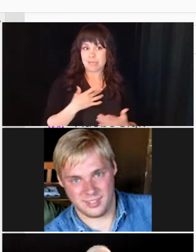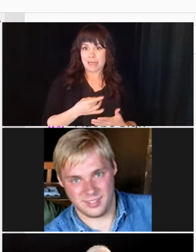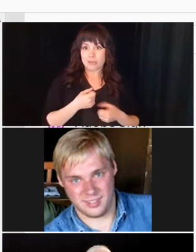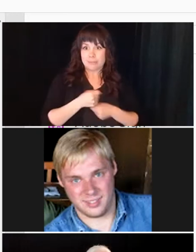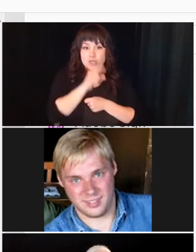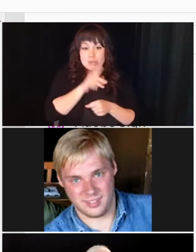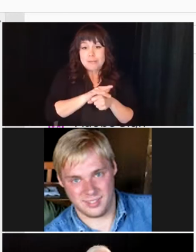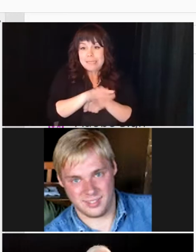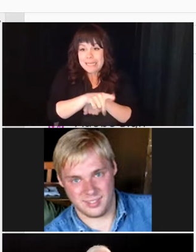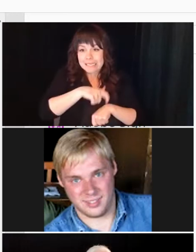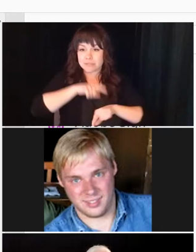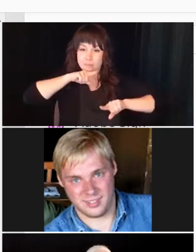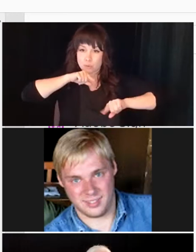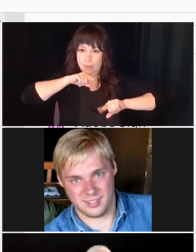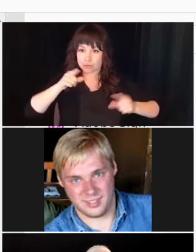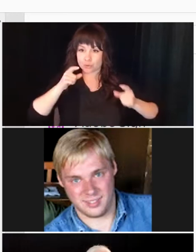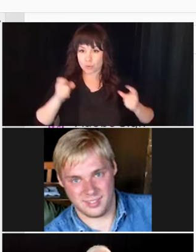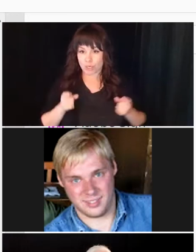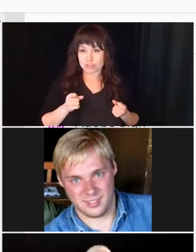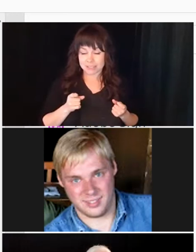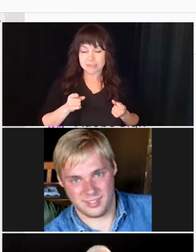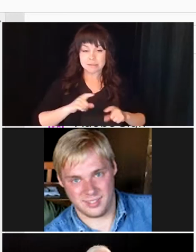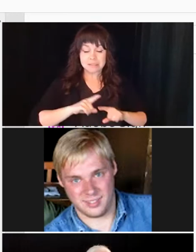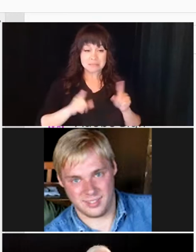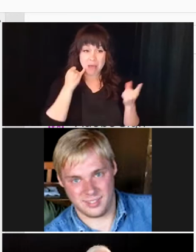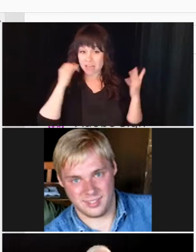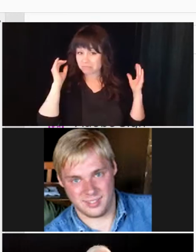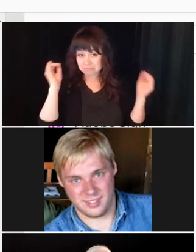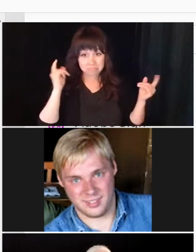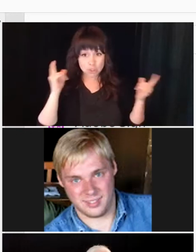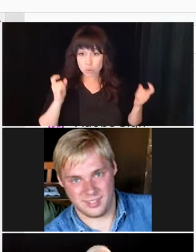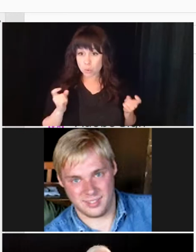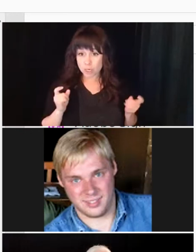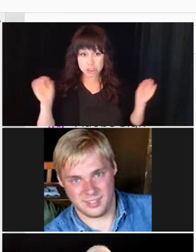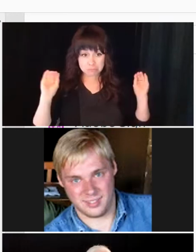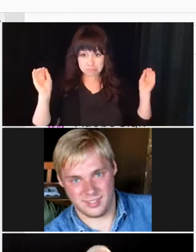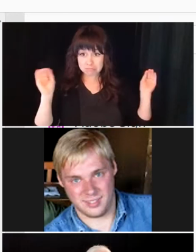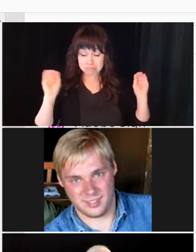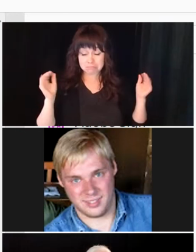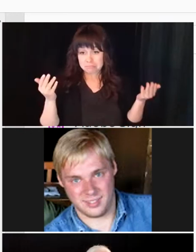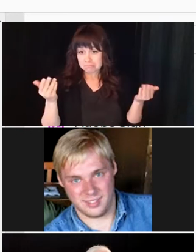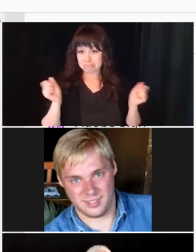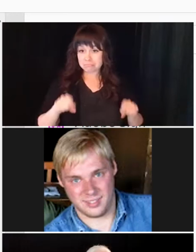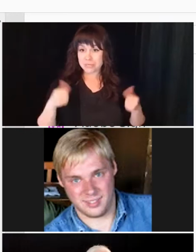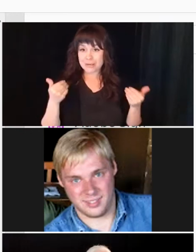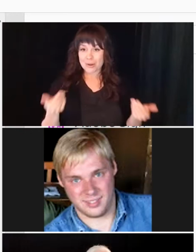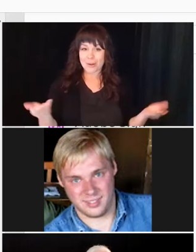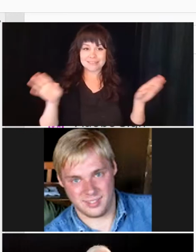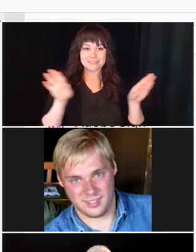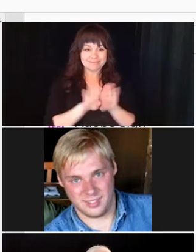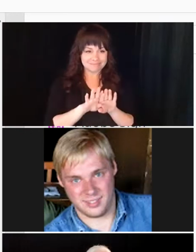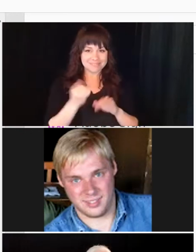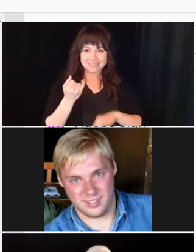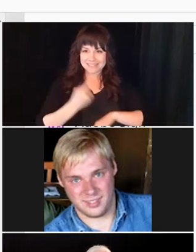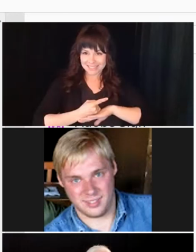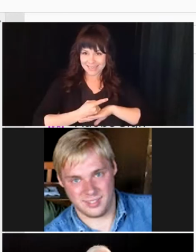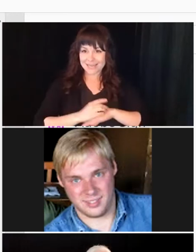But if nobody has any further questions, we can end early for today. And